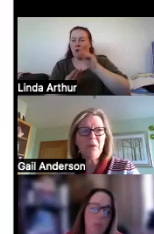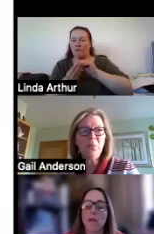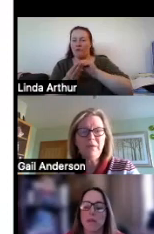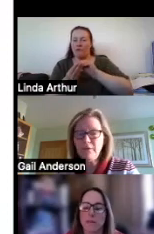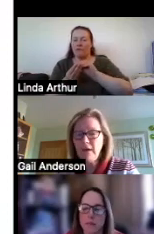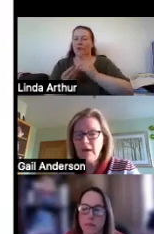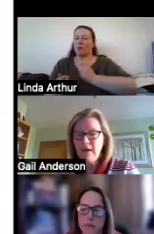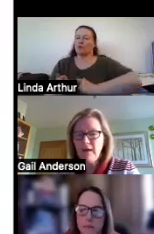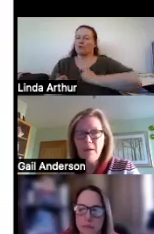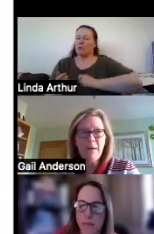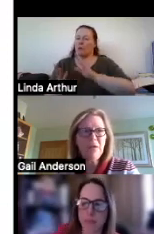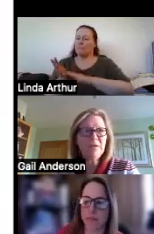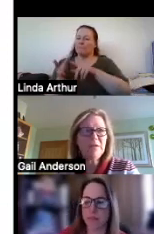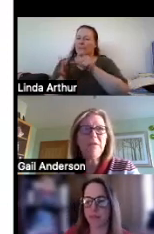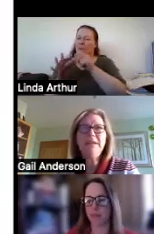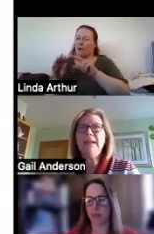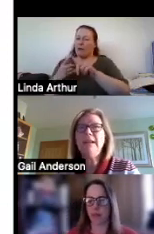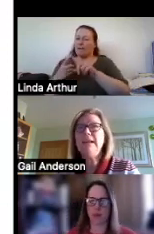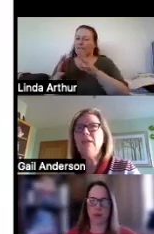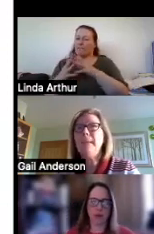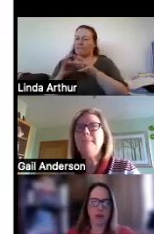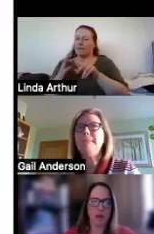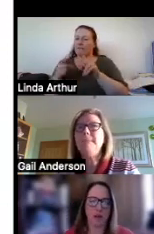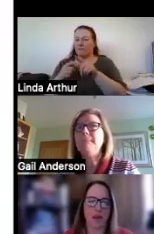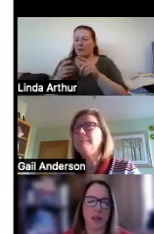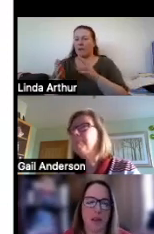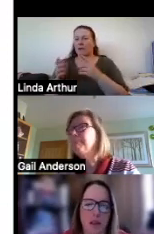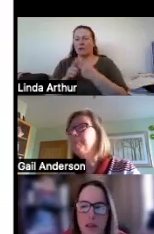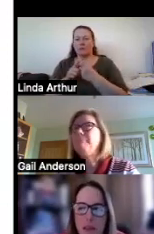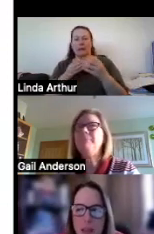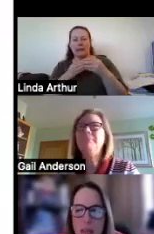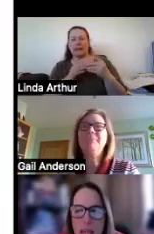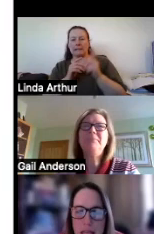role of the midwife, and Kirsty's going to take the lead on that.